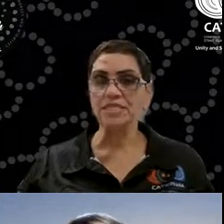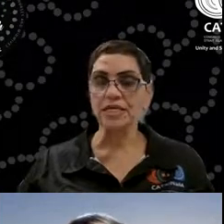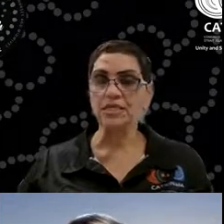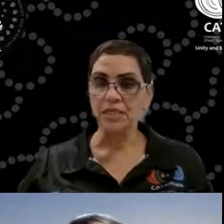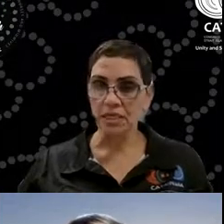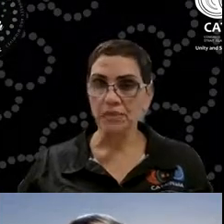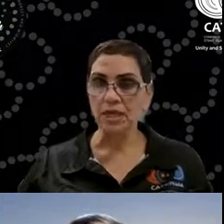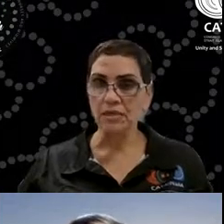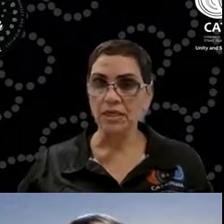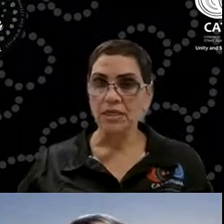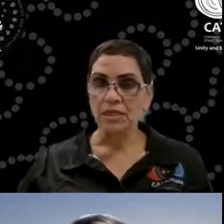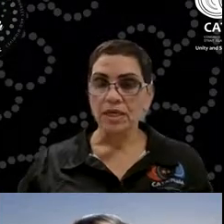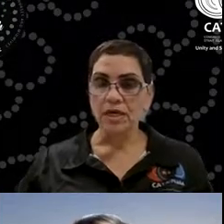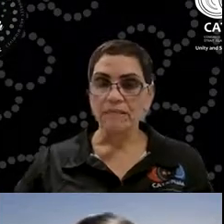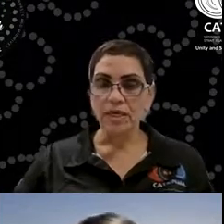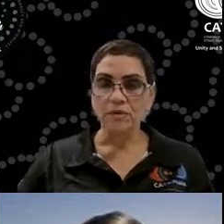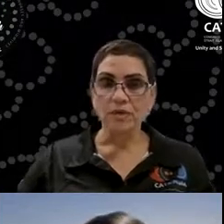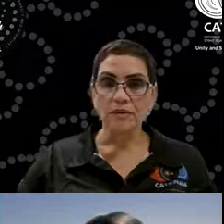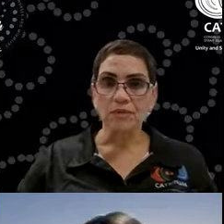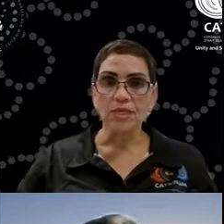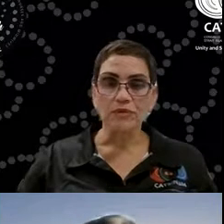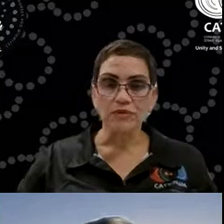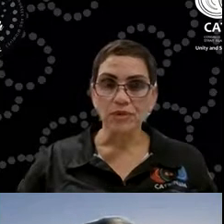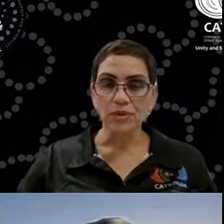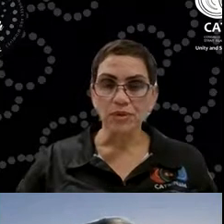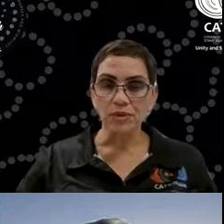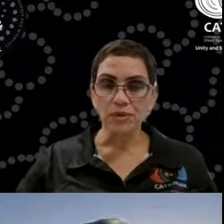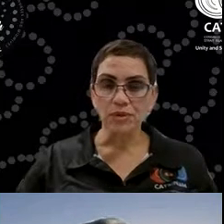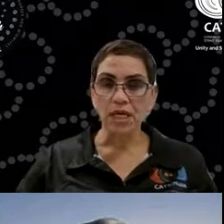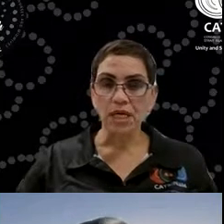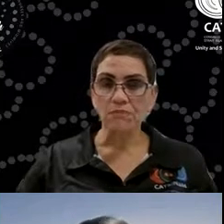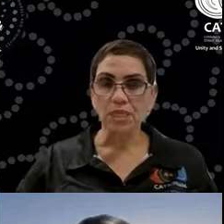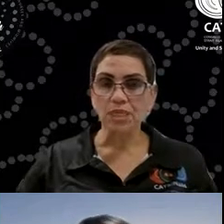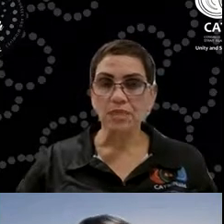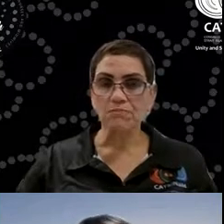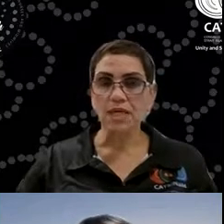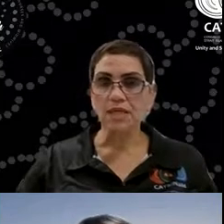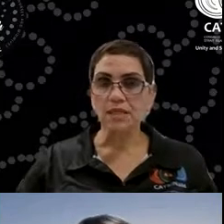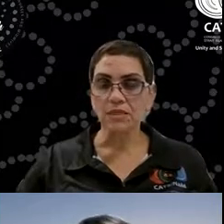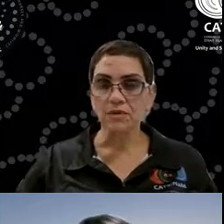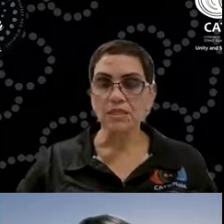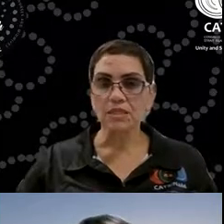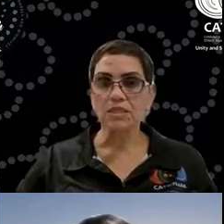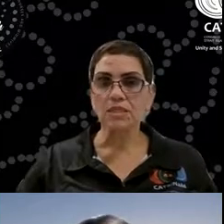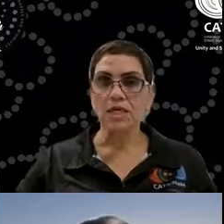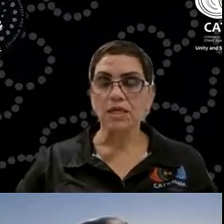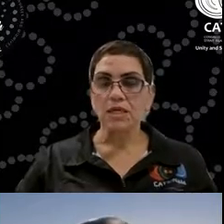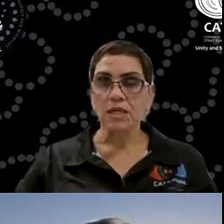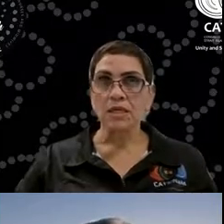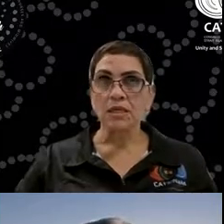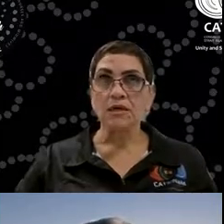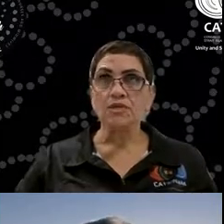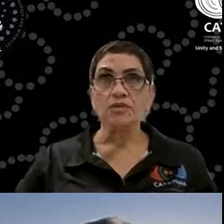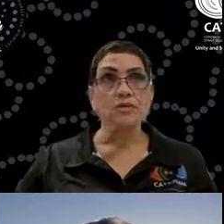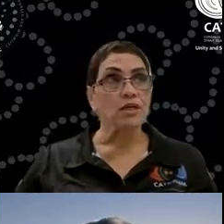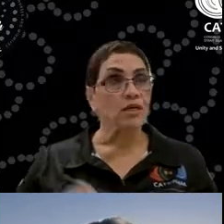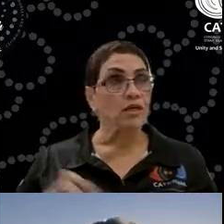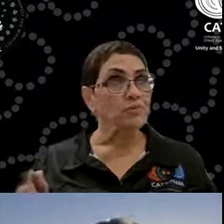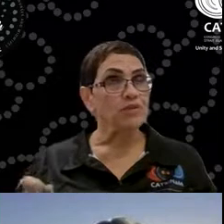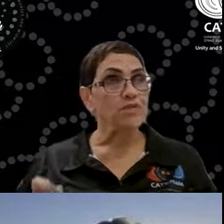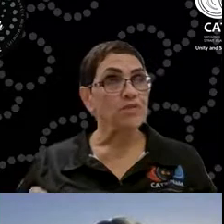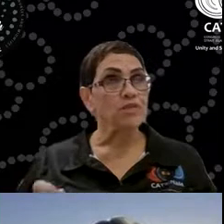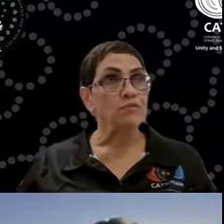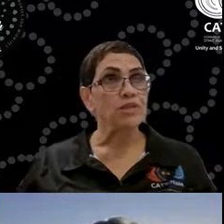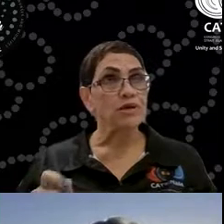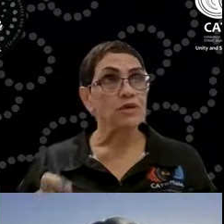those questions, please send us an email, and we really look forward to getting as many nurses. And